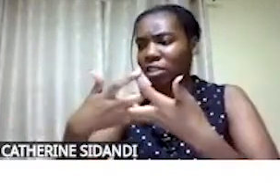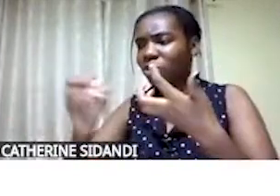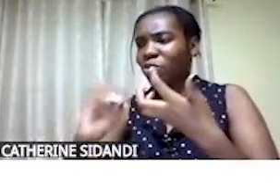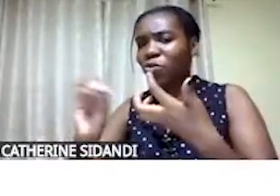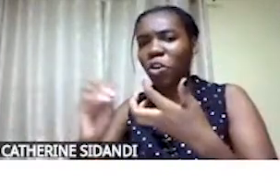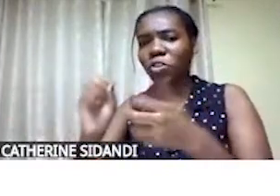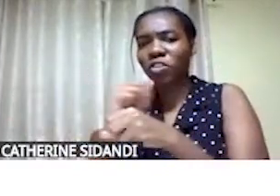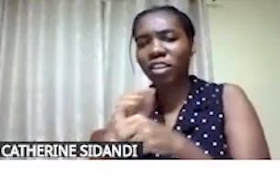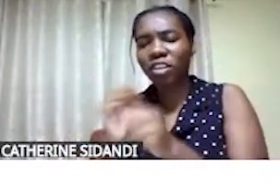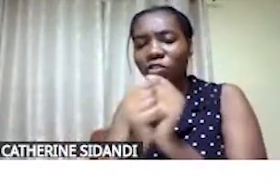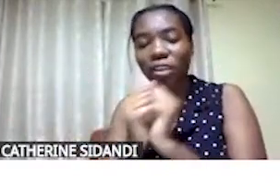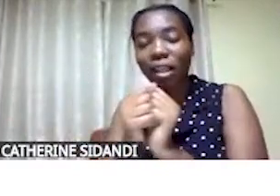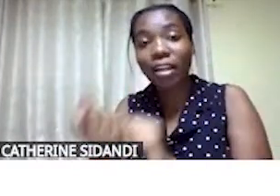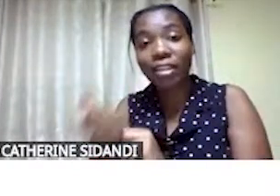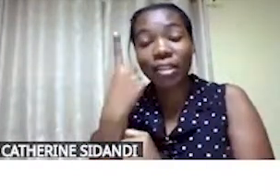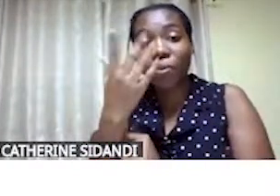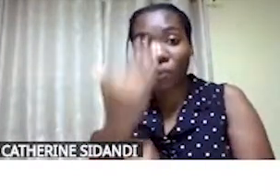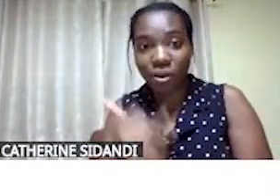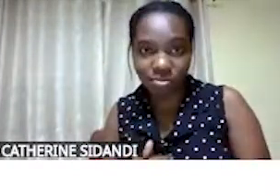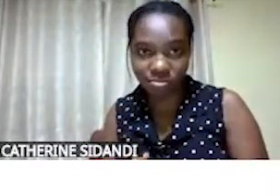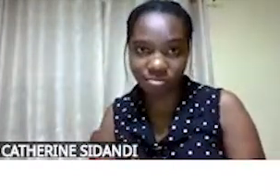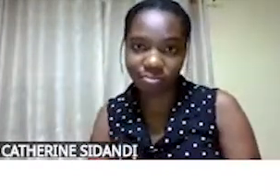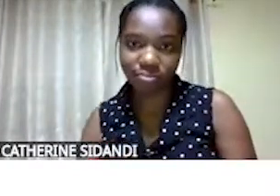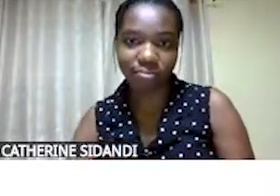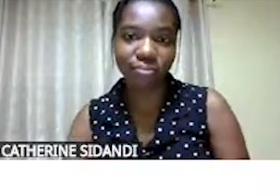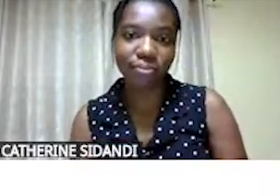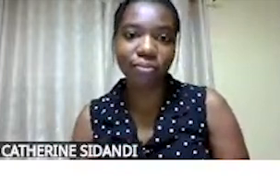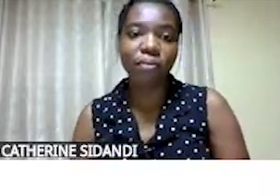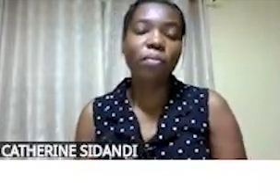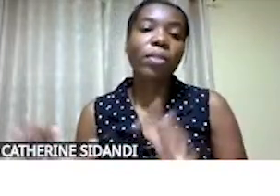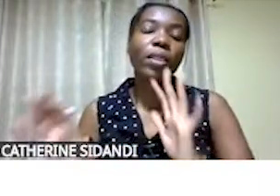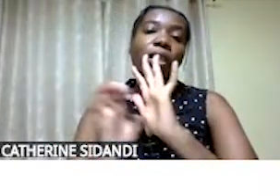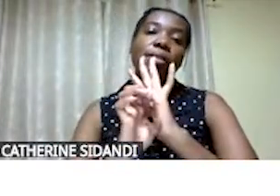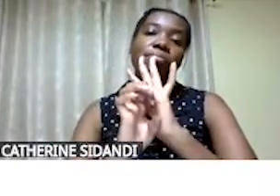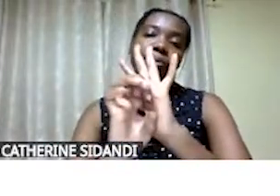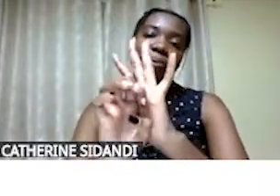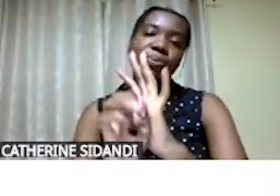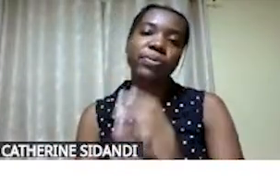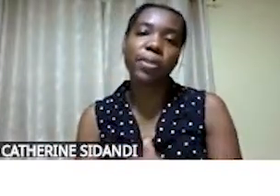why. So to give an example,